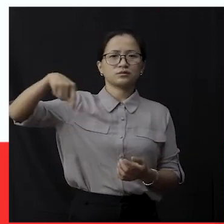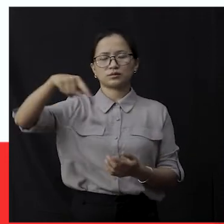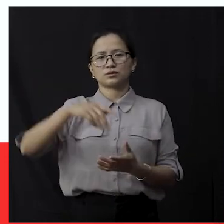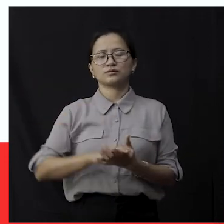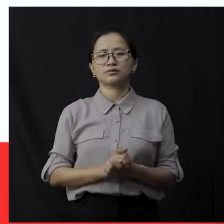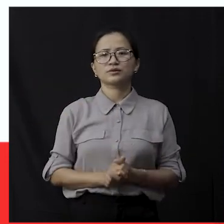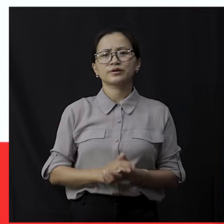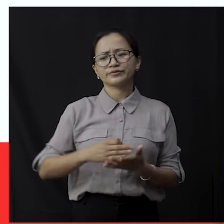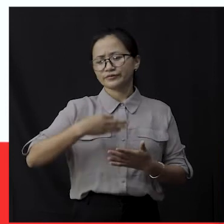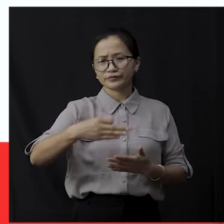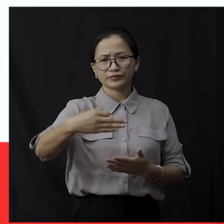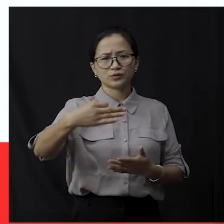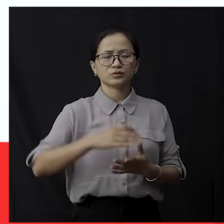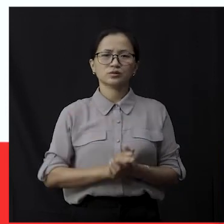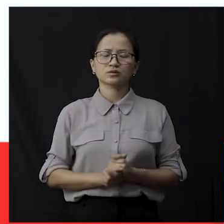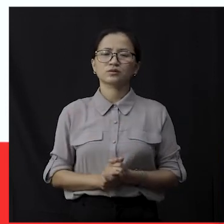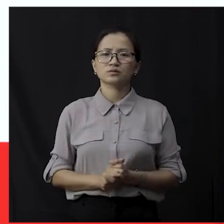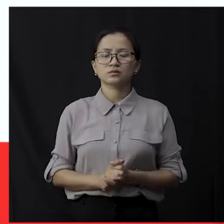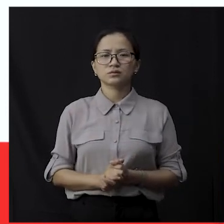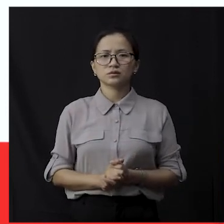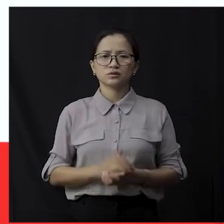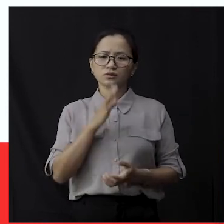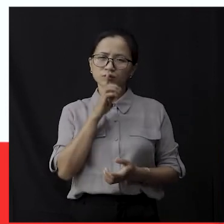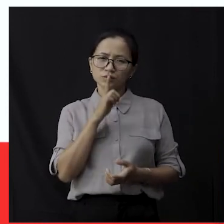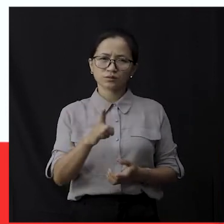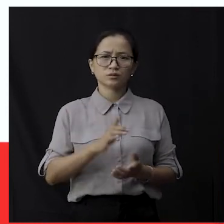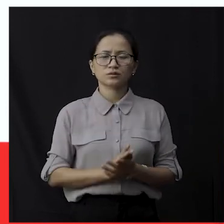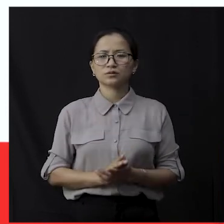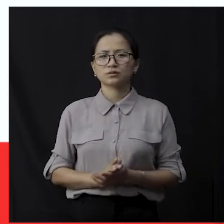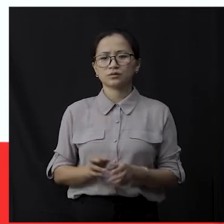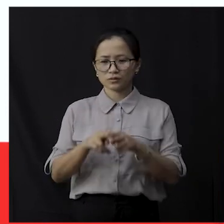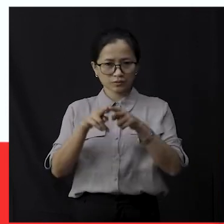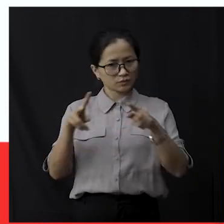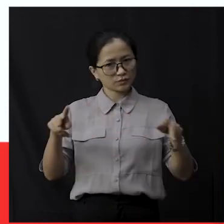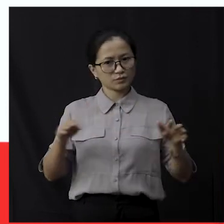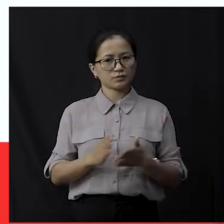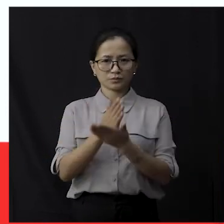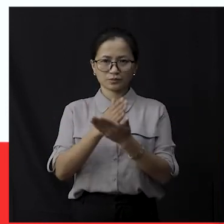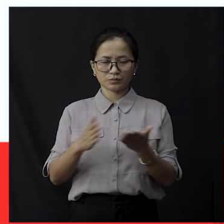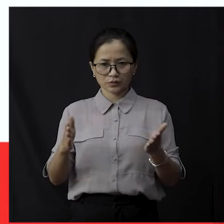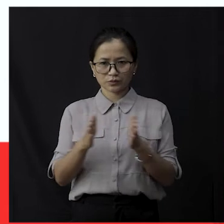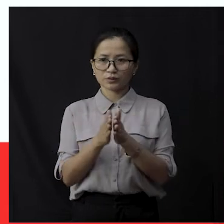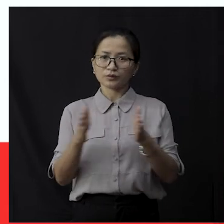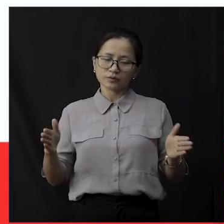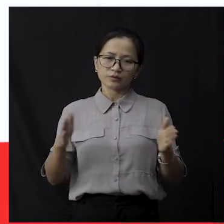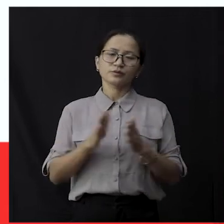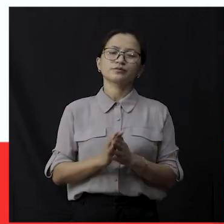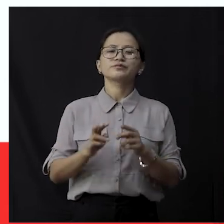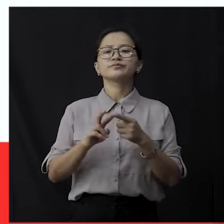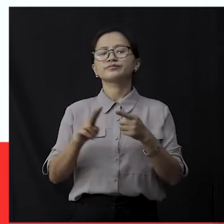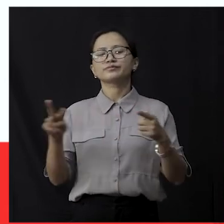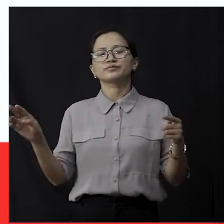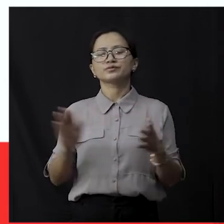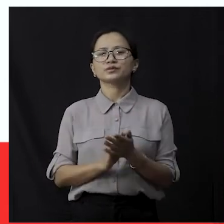natural futures. So now I'm very sure you can differentiate between different types of